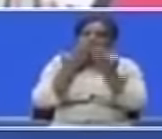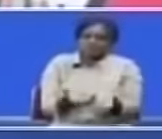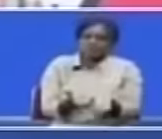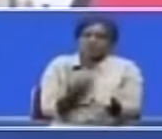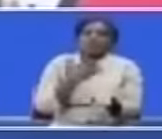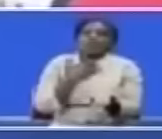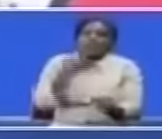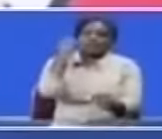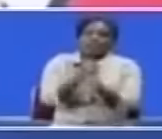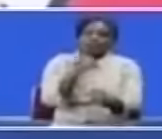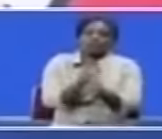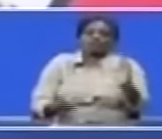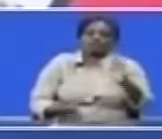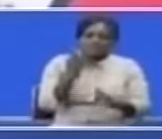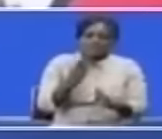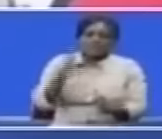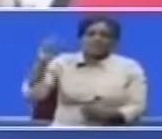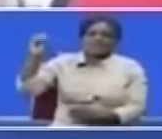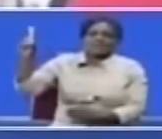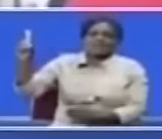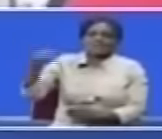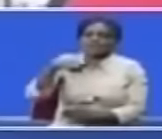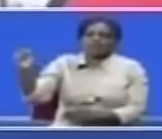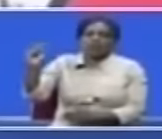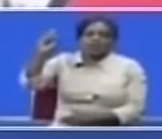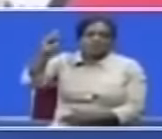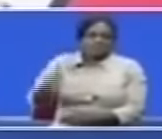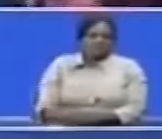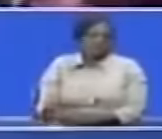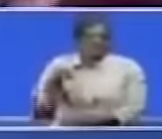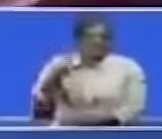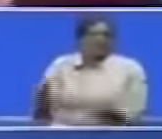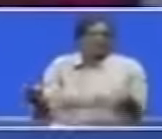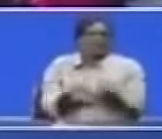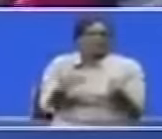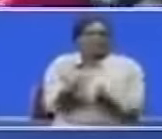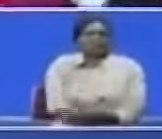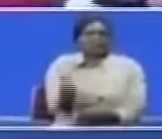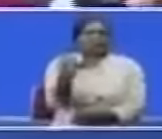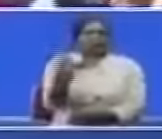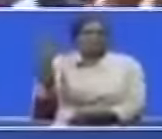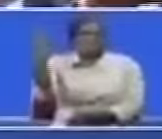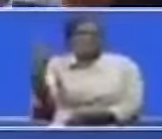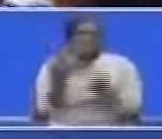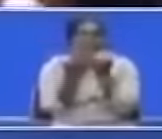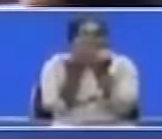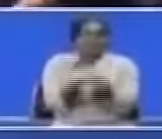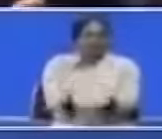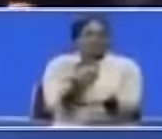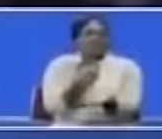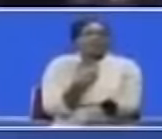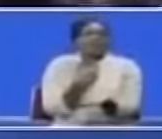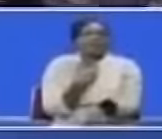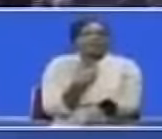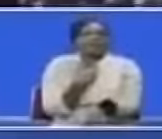mukitaka efficiency ferry, the MD must go. Simple. This is the main cause. There are four ferries. There are